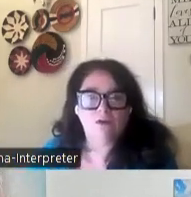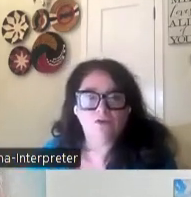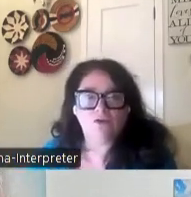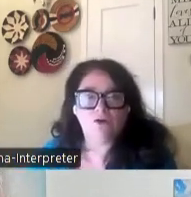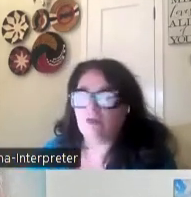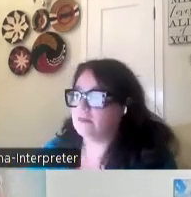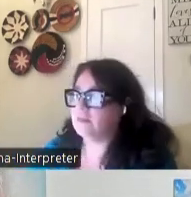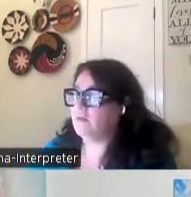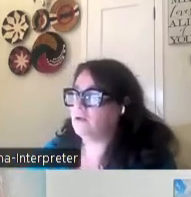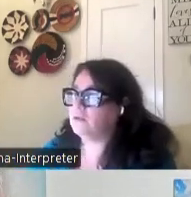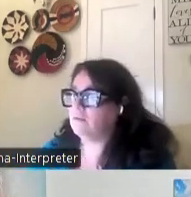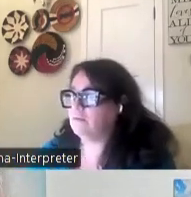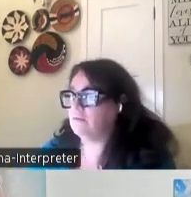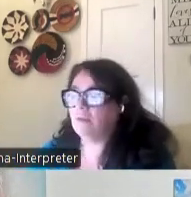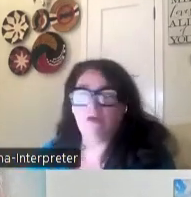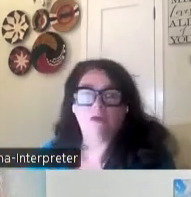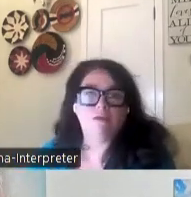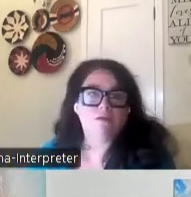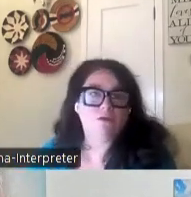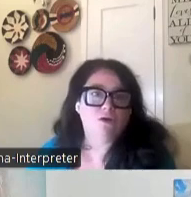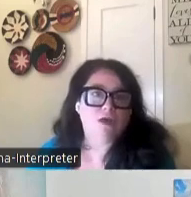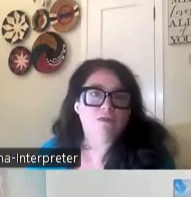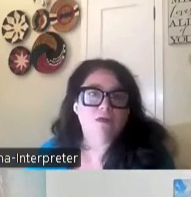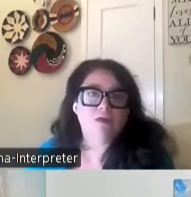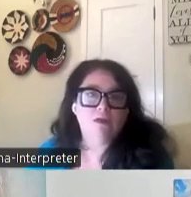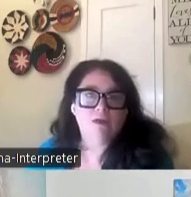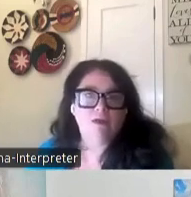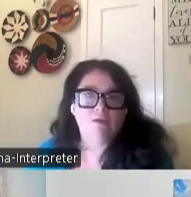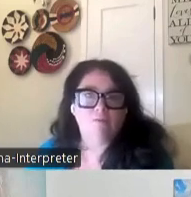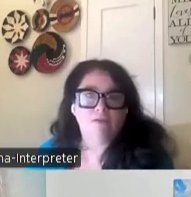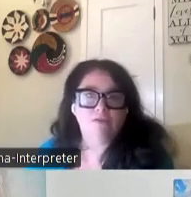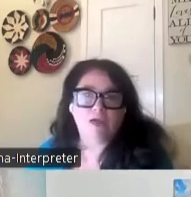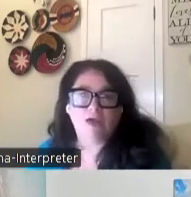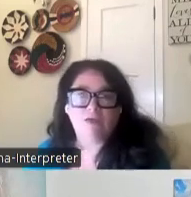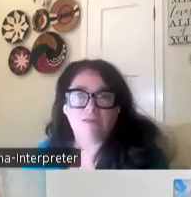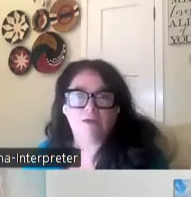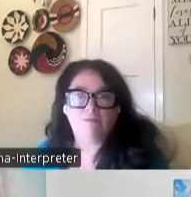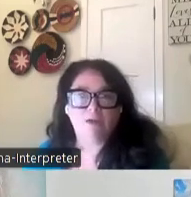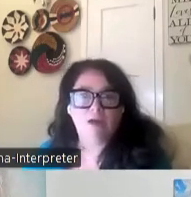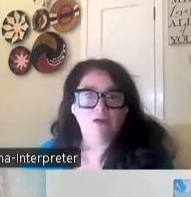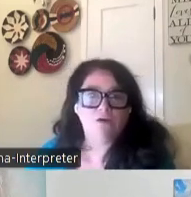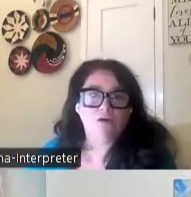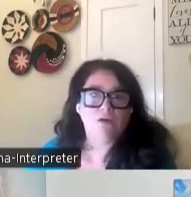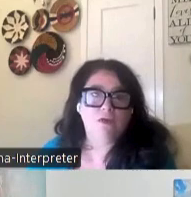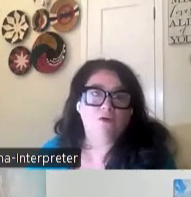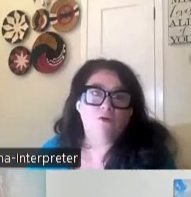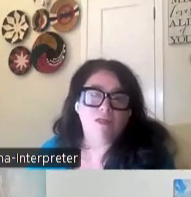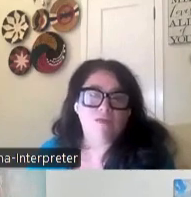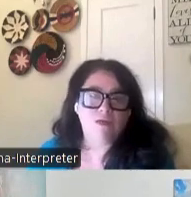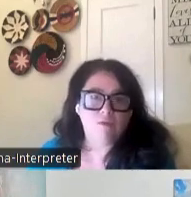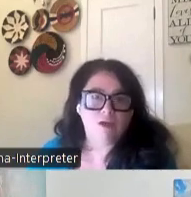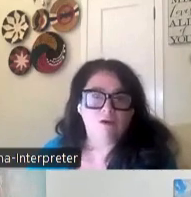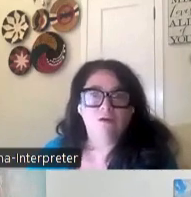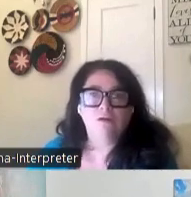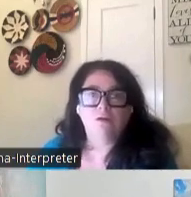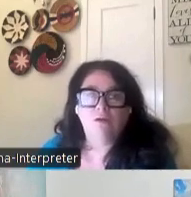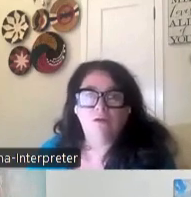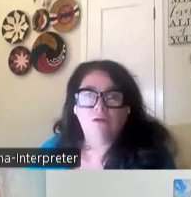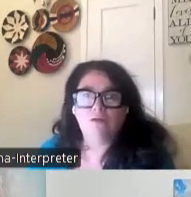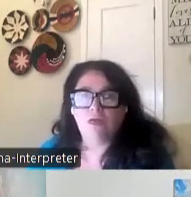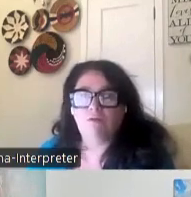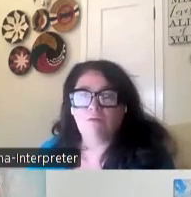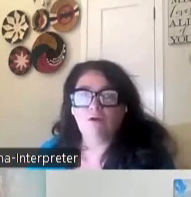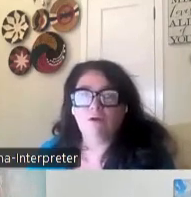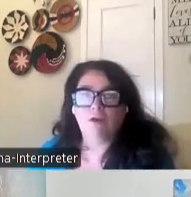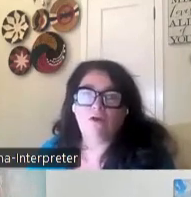and a pronounced dry season in summer, but also a strong latitudinal gradient. So in other words, Northern California is generally much wetter than